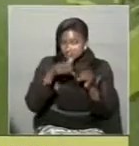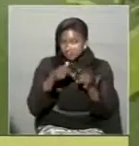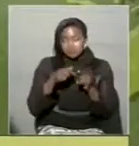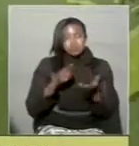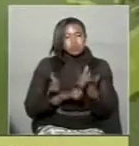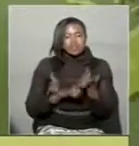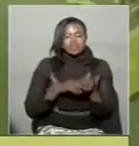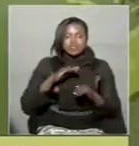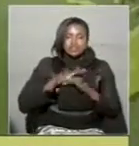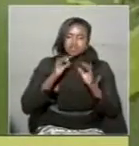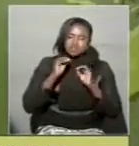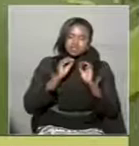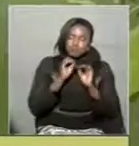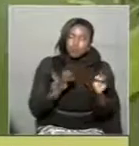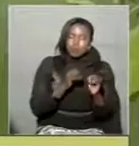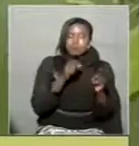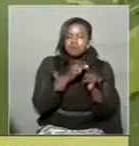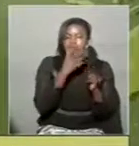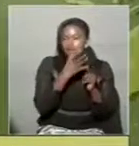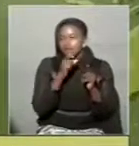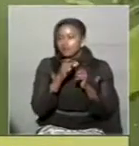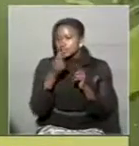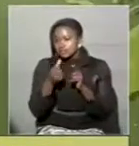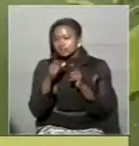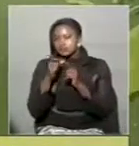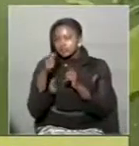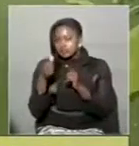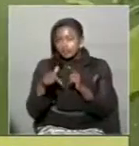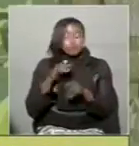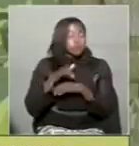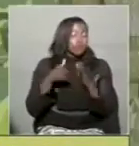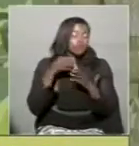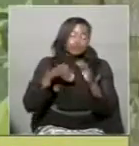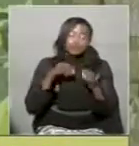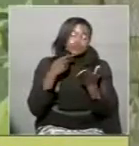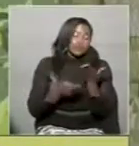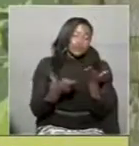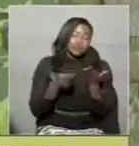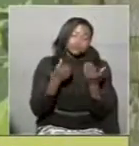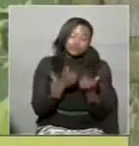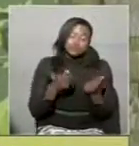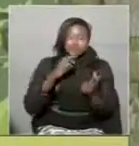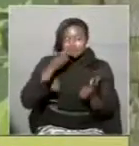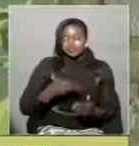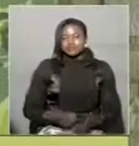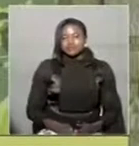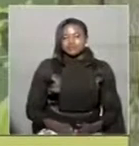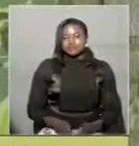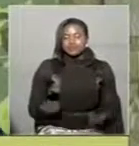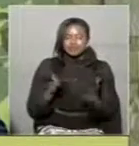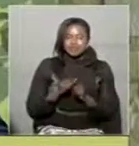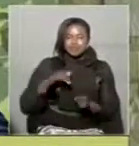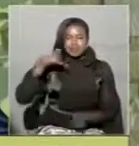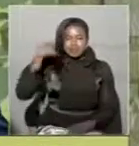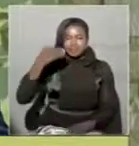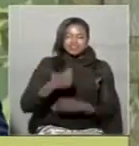in P5 and P6 and so on. And all these contribute towards what children do at the end of their P7. Still next year I'll check on you. Yes, but we would have